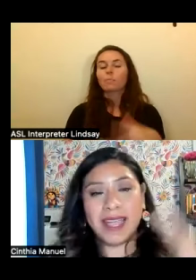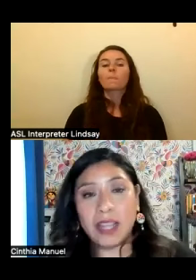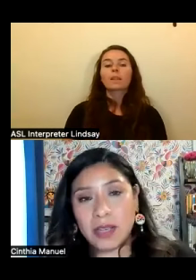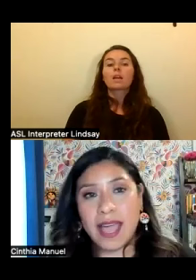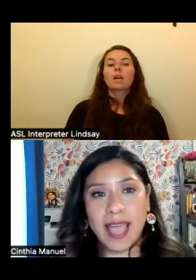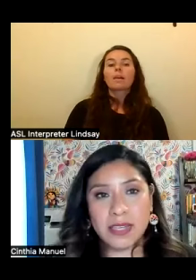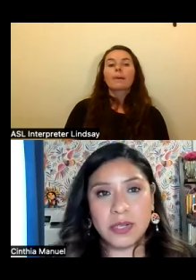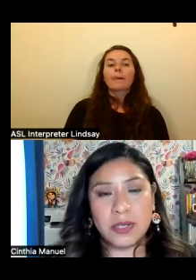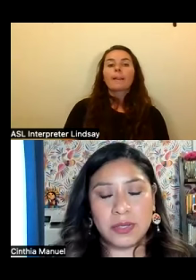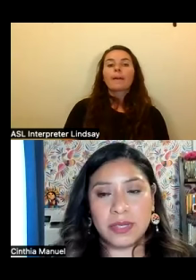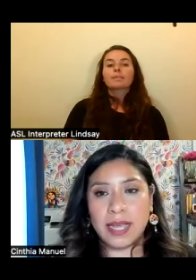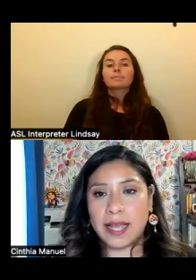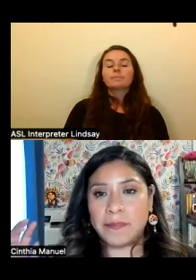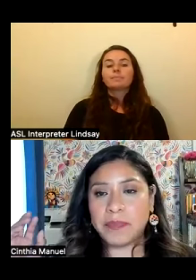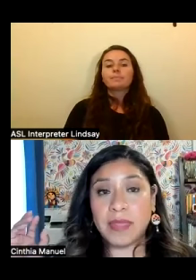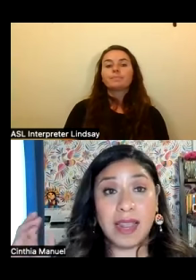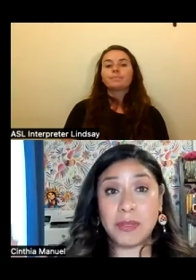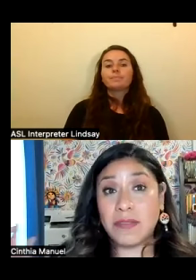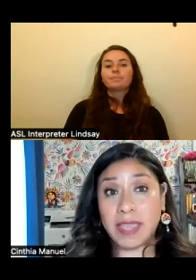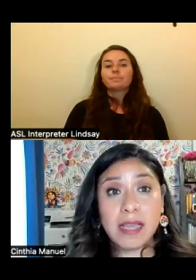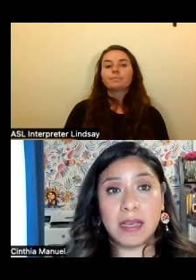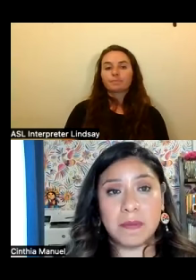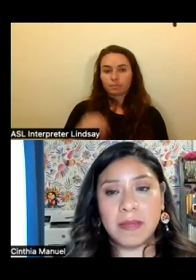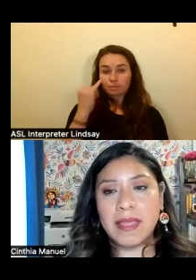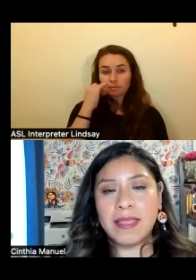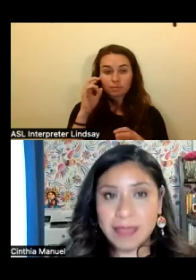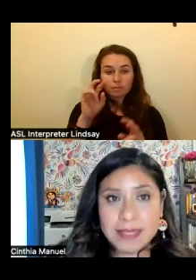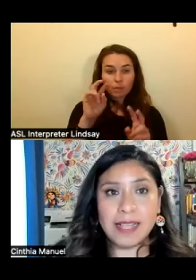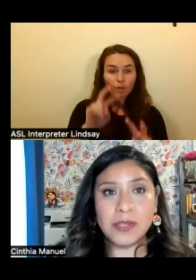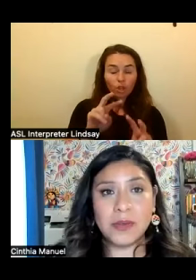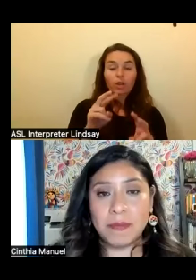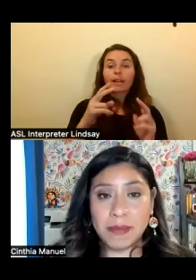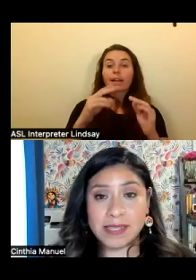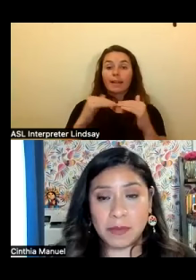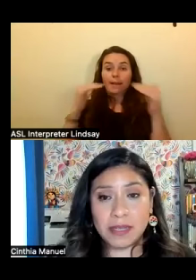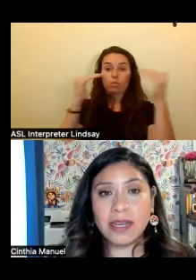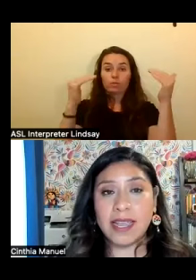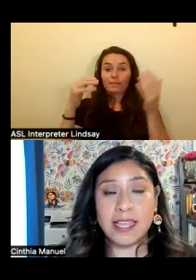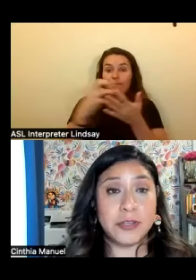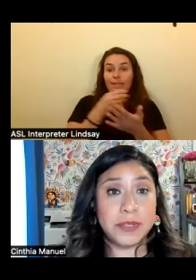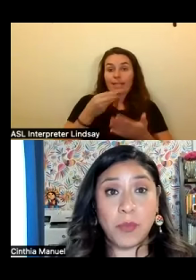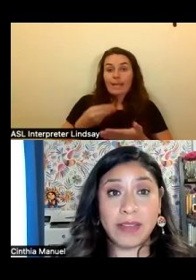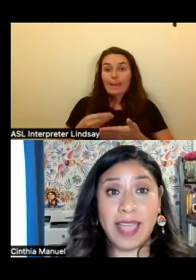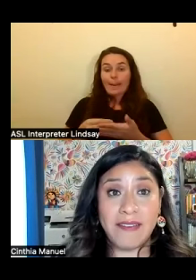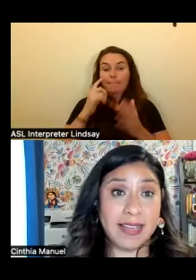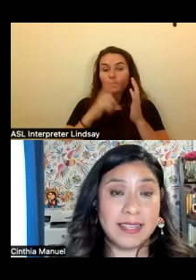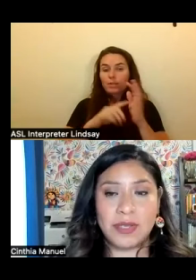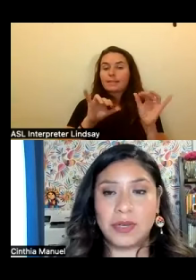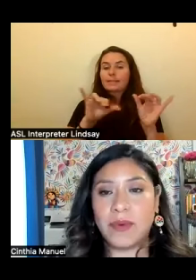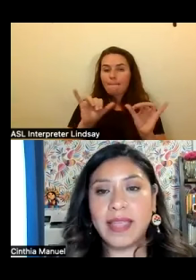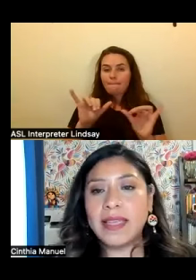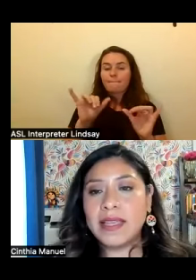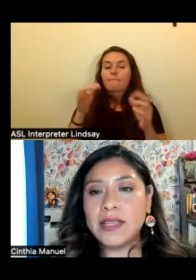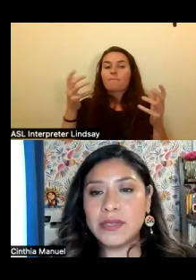we take a look at actual levels of income, there's also very similar in terms of what do they have access